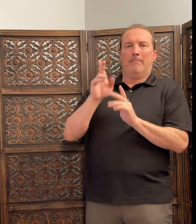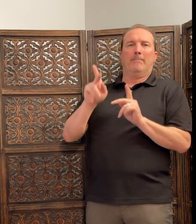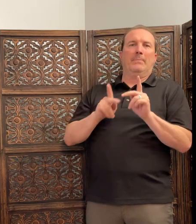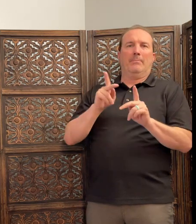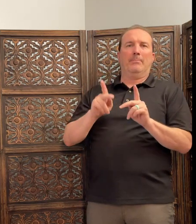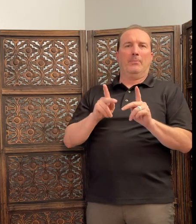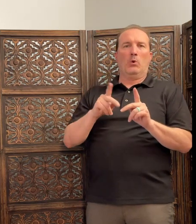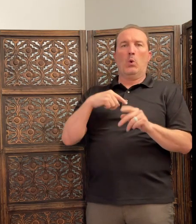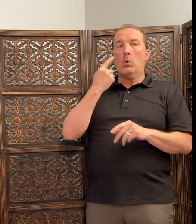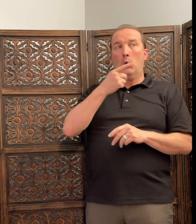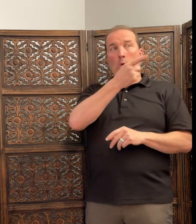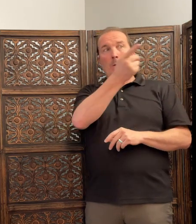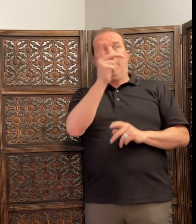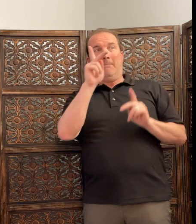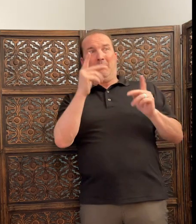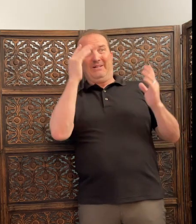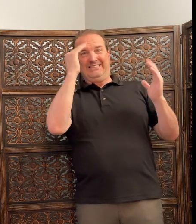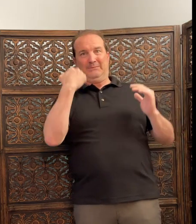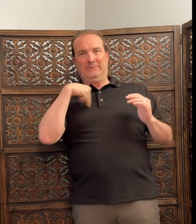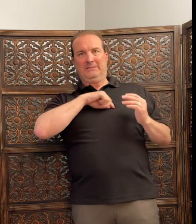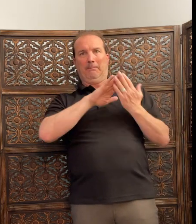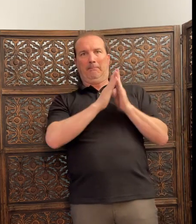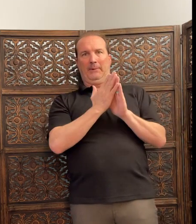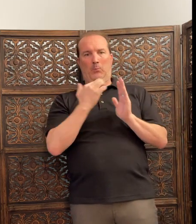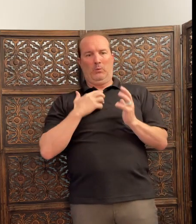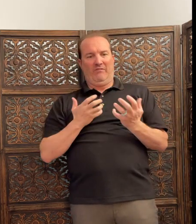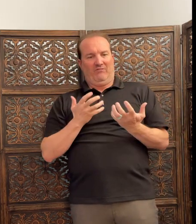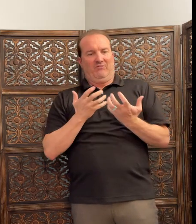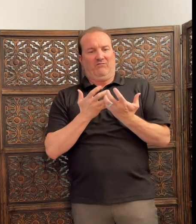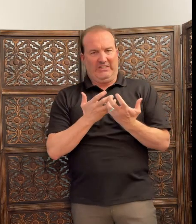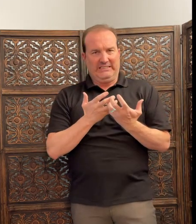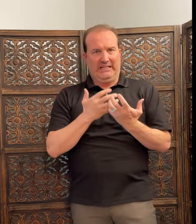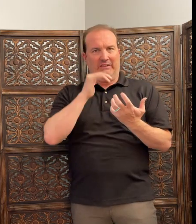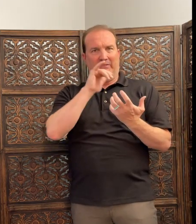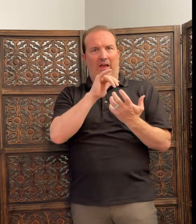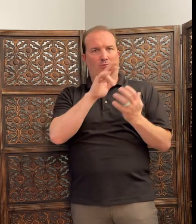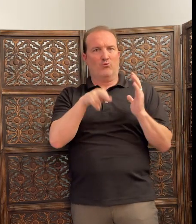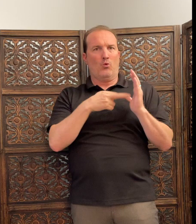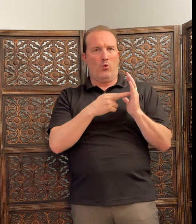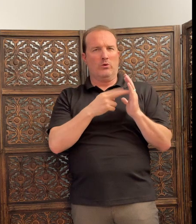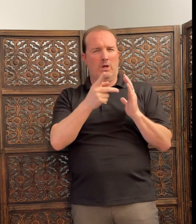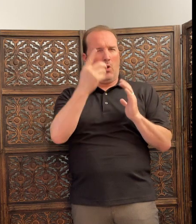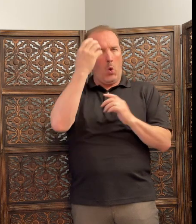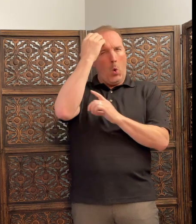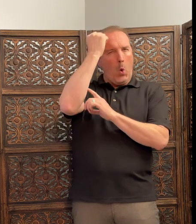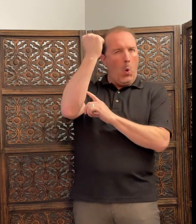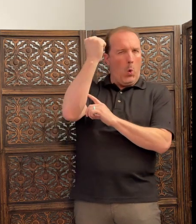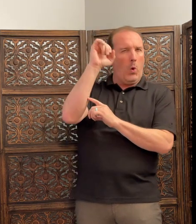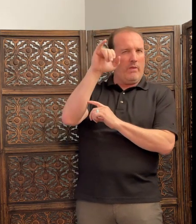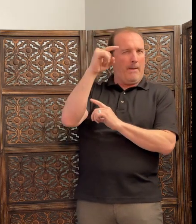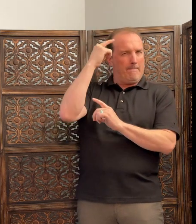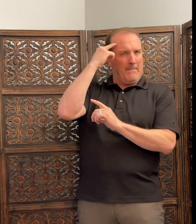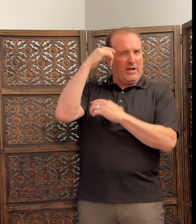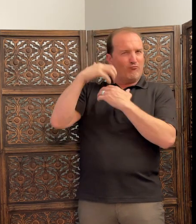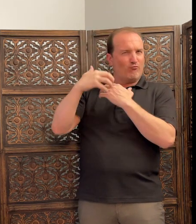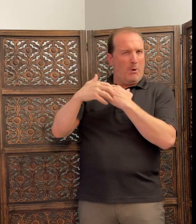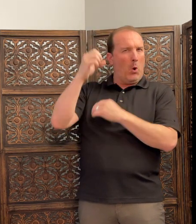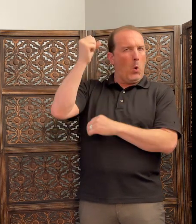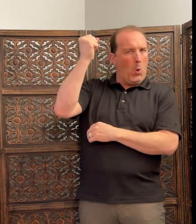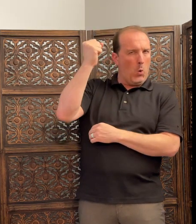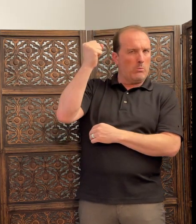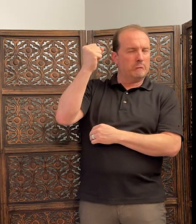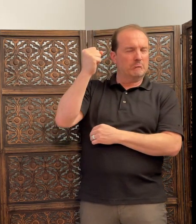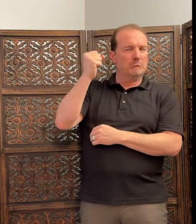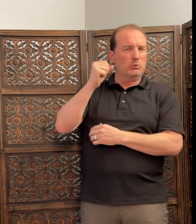we become, and the people that folks expect us to be. Hold that in your mind, grapes. We'll come to that point